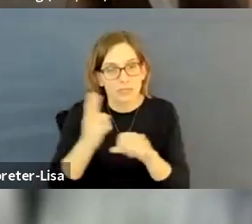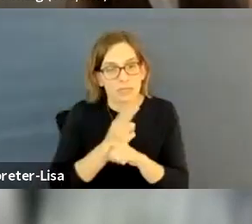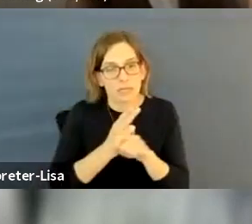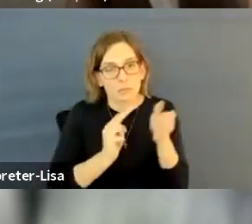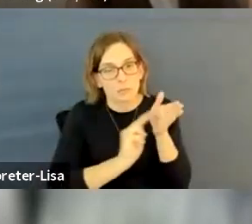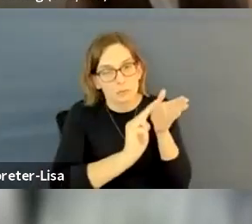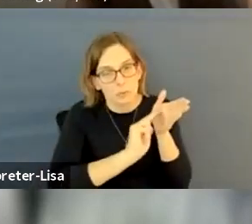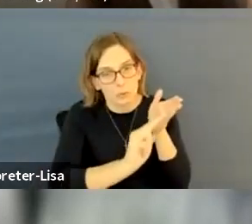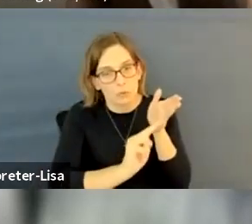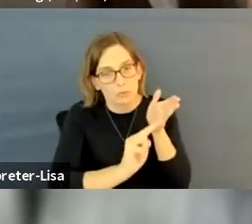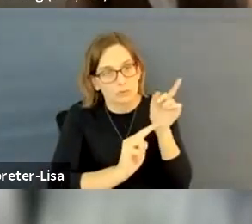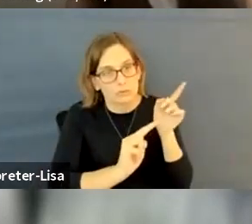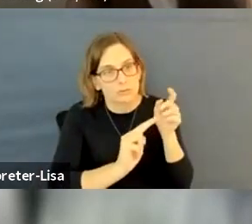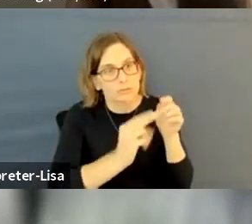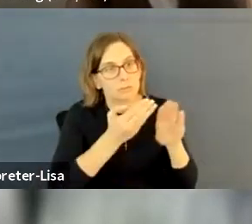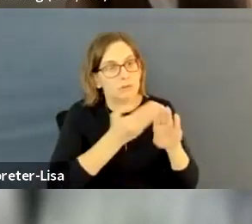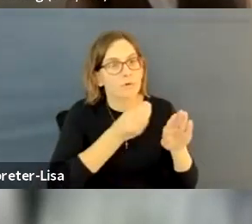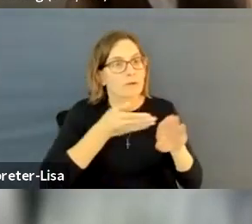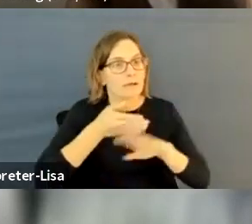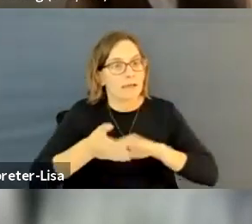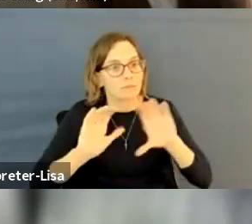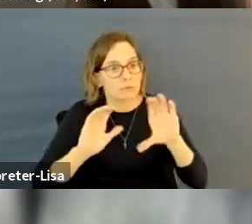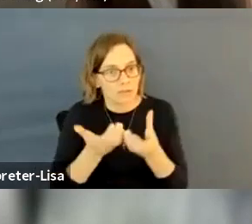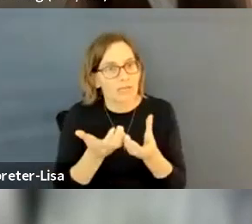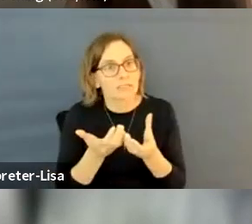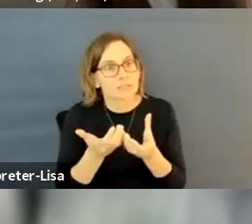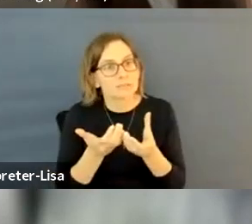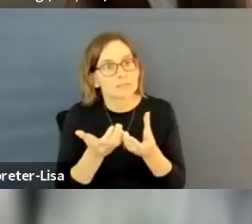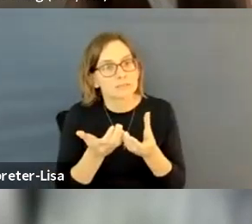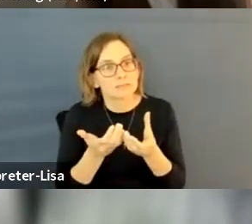and before the class and after the class. And I